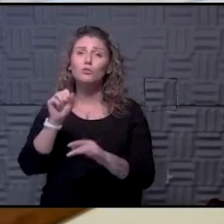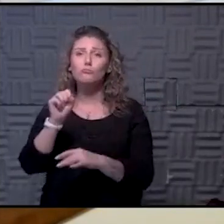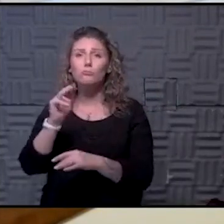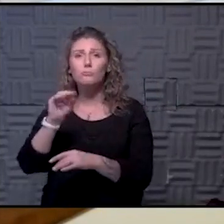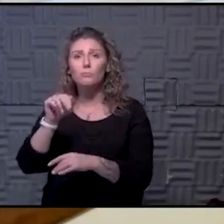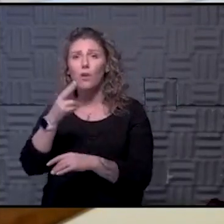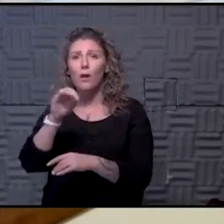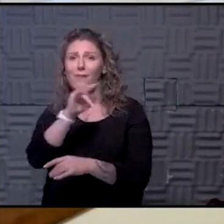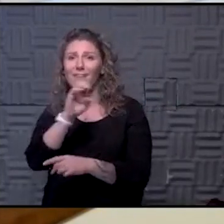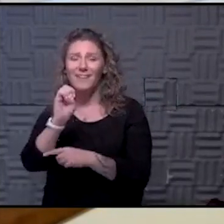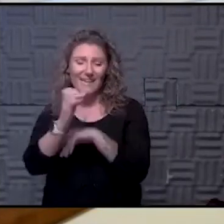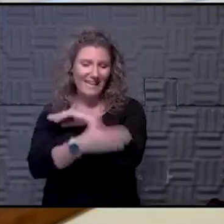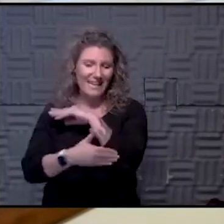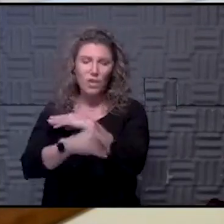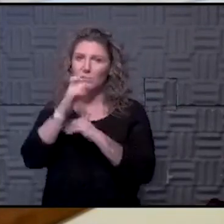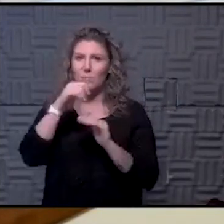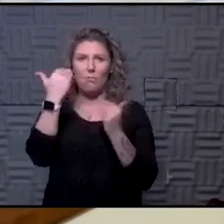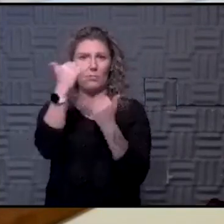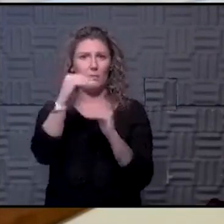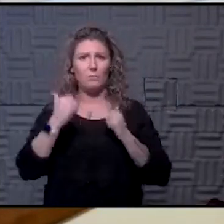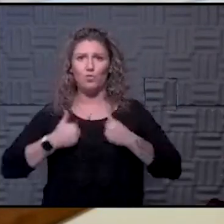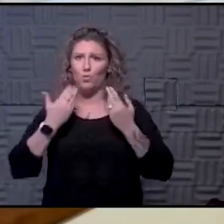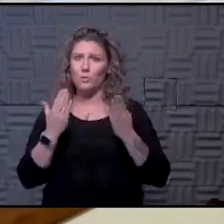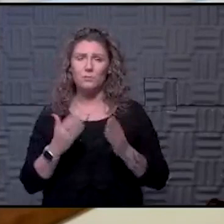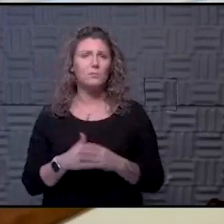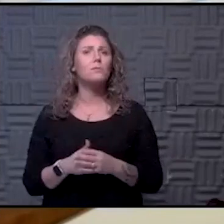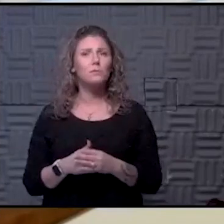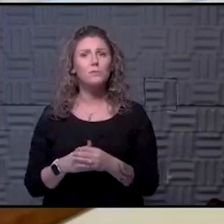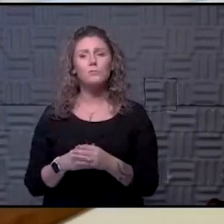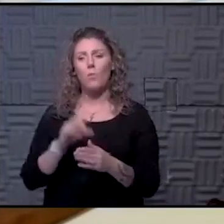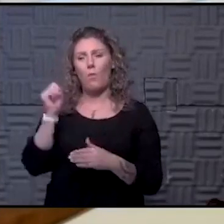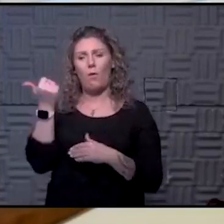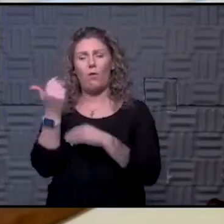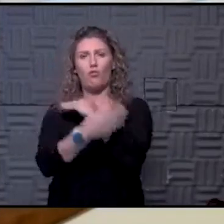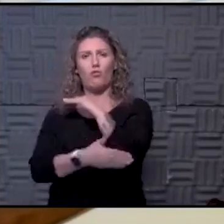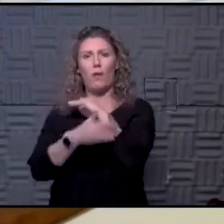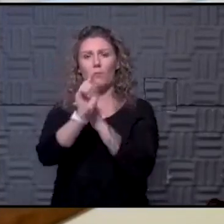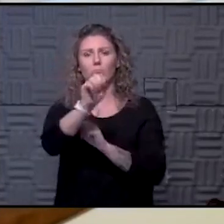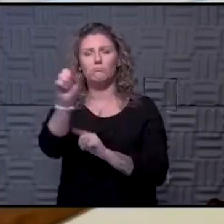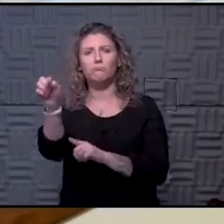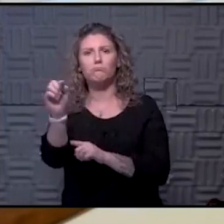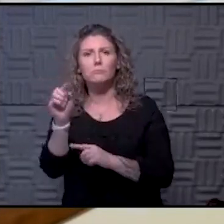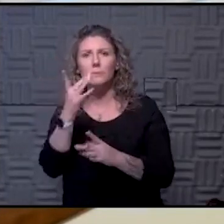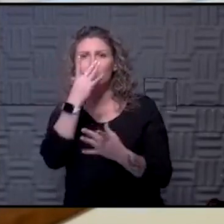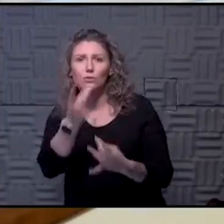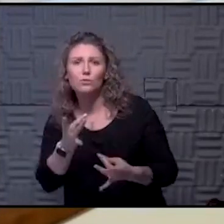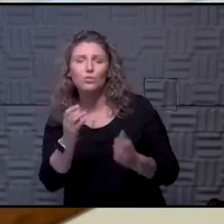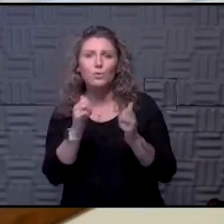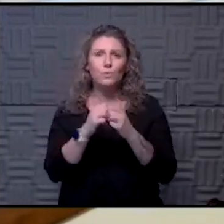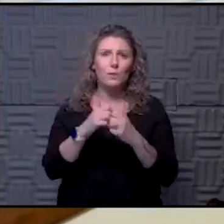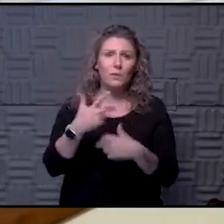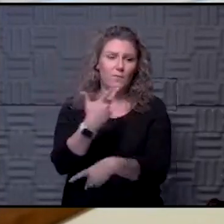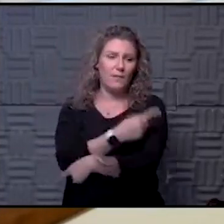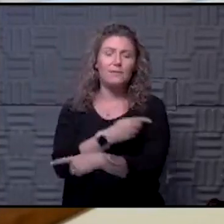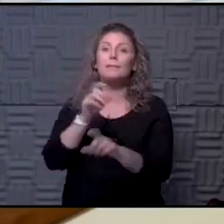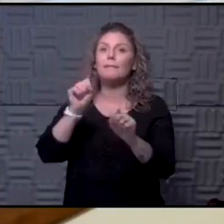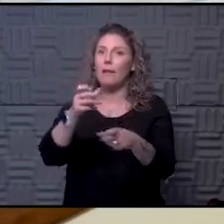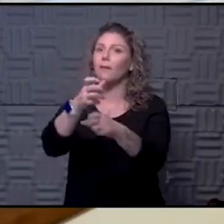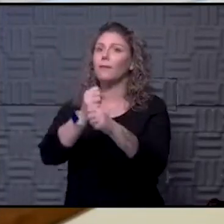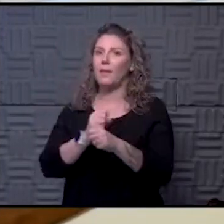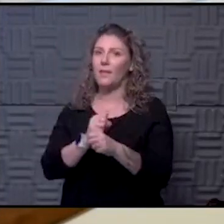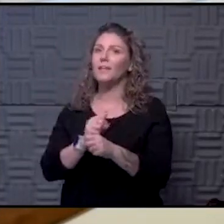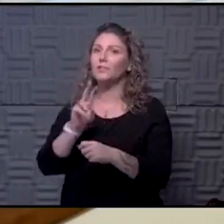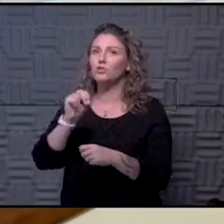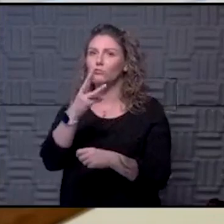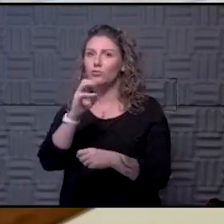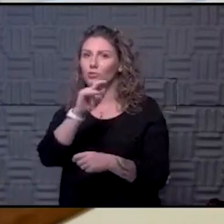put limits on residency. And so those residents of other counties that are interested in receiving vaccine can also do so here in Shawnee County